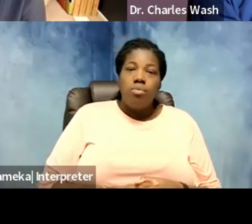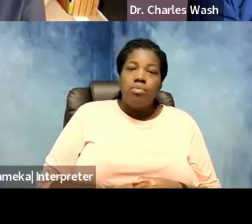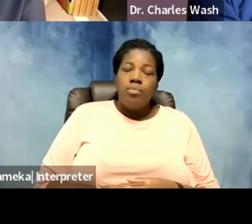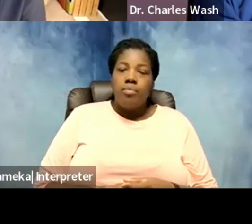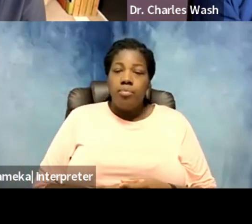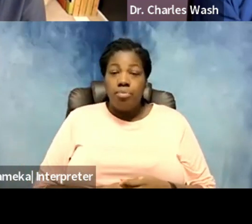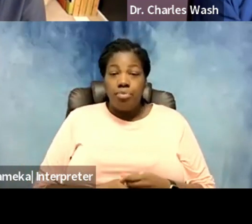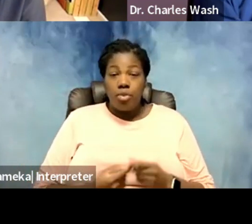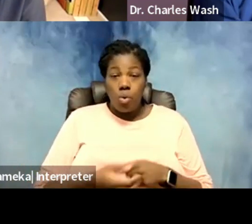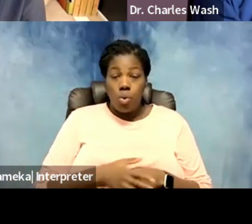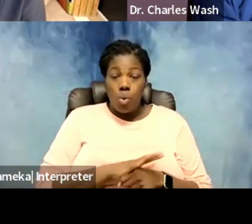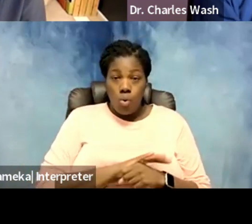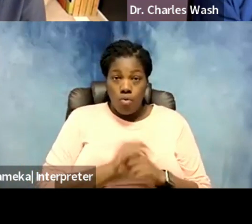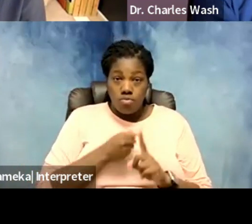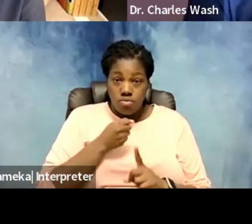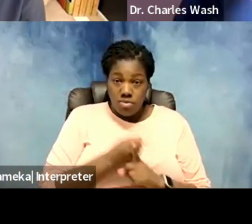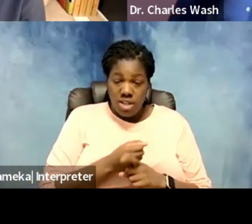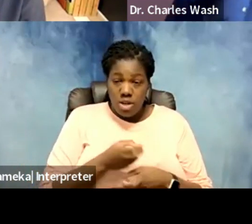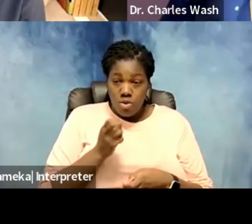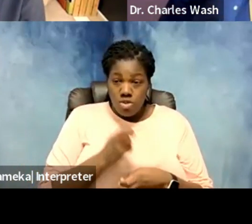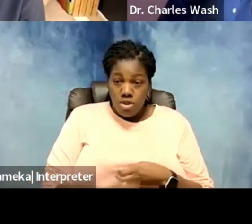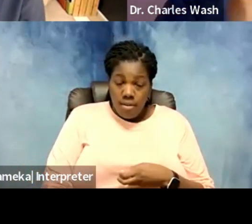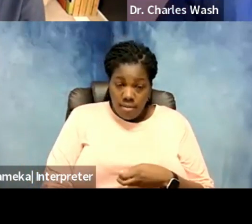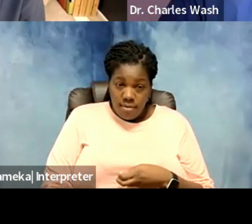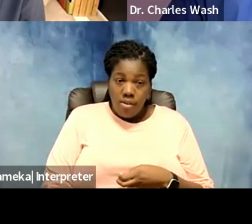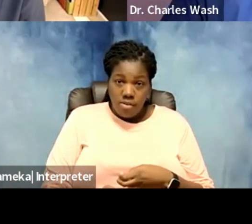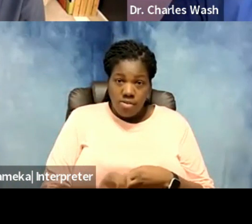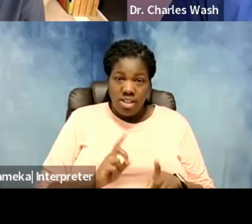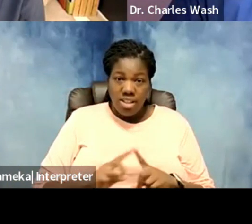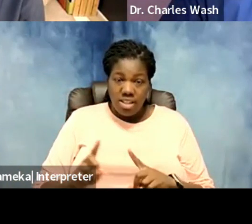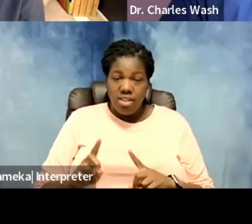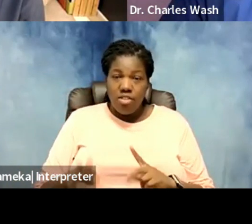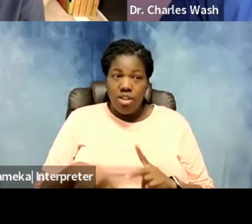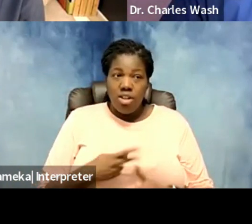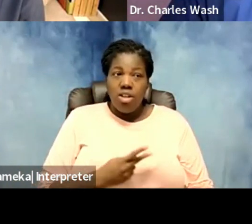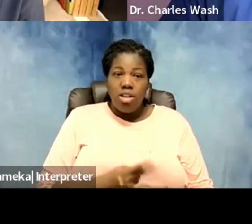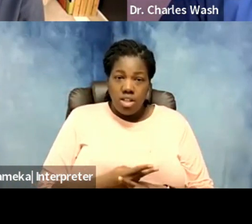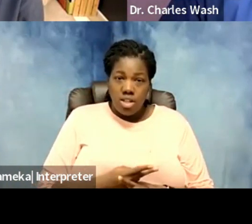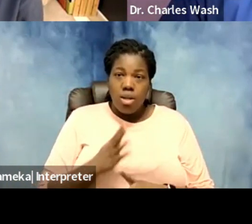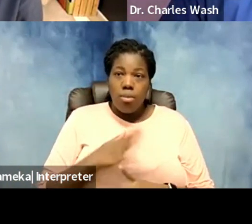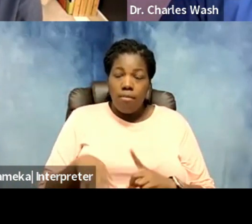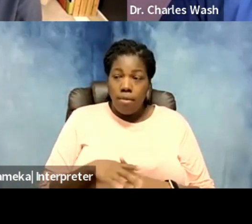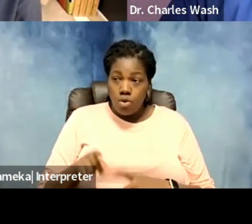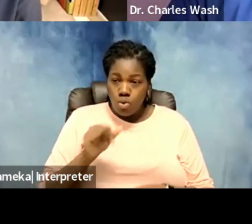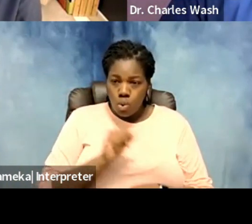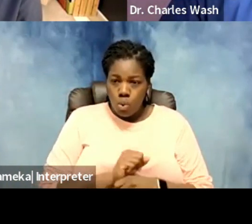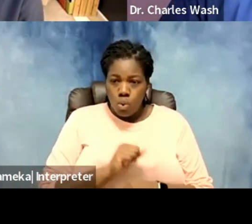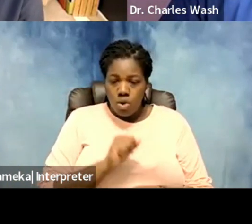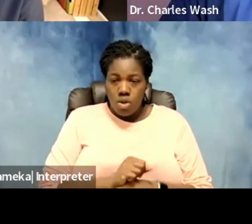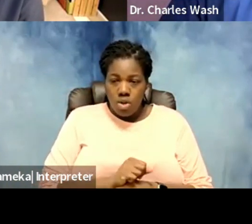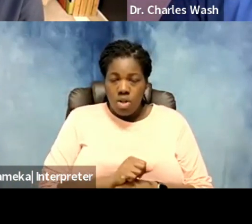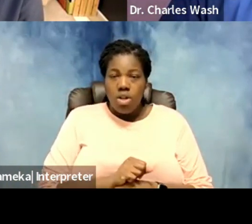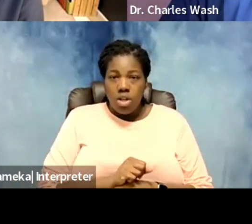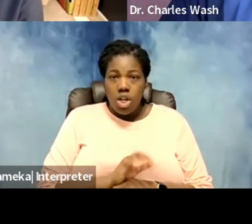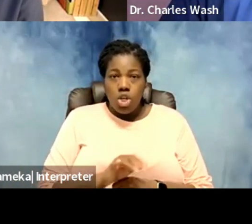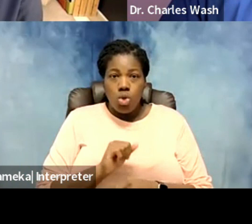During the pandemic, really tough, right? I mean, a different type of environment in which you were working in. I mean, obviously your work